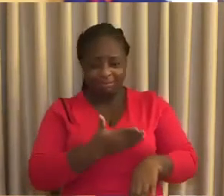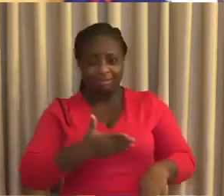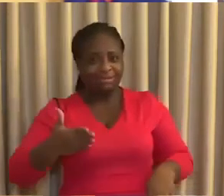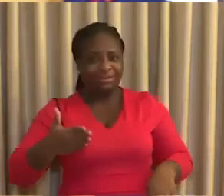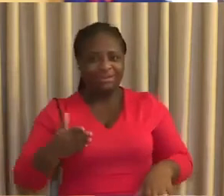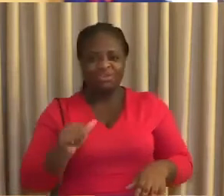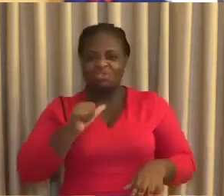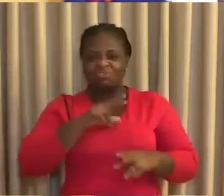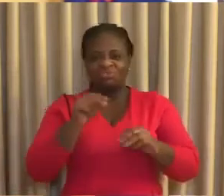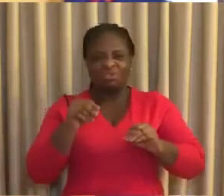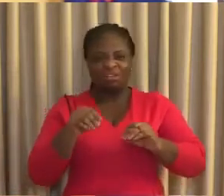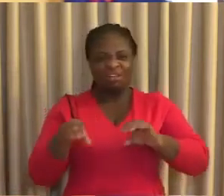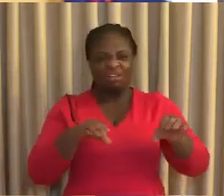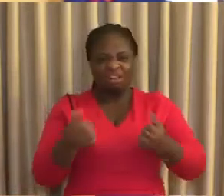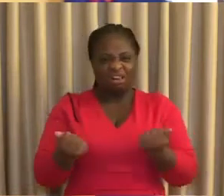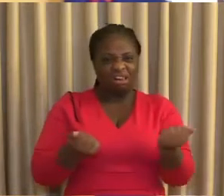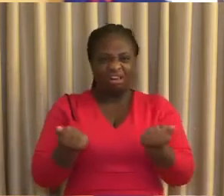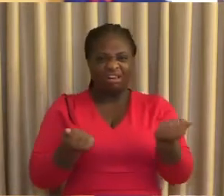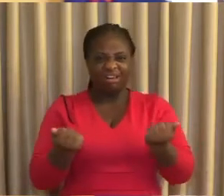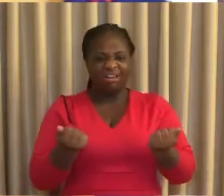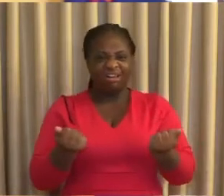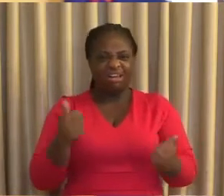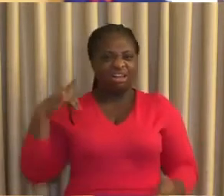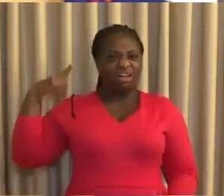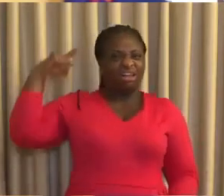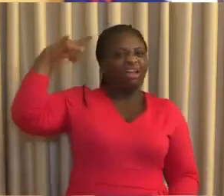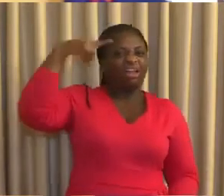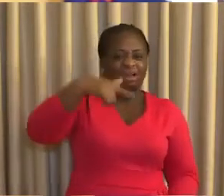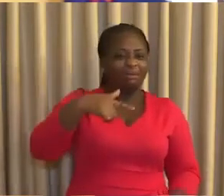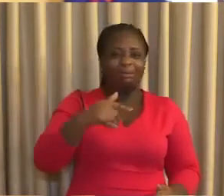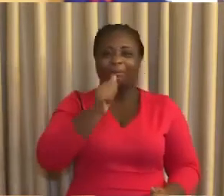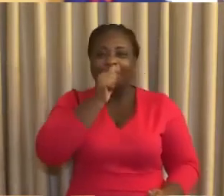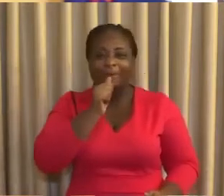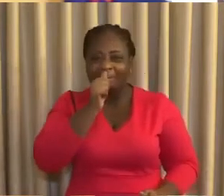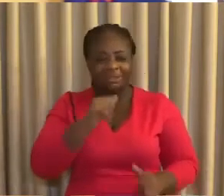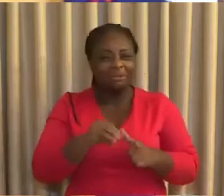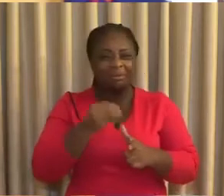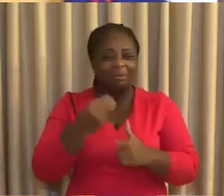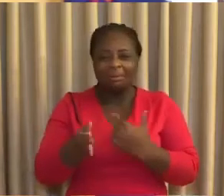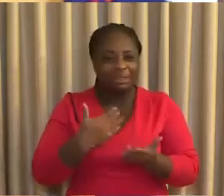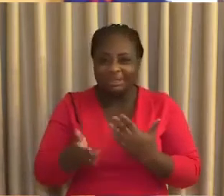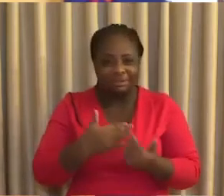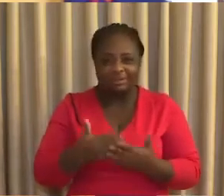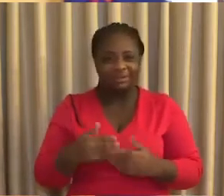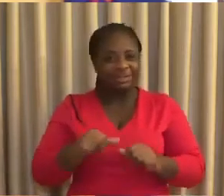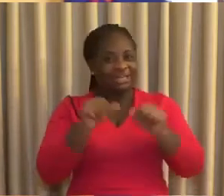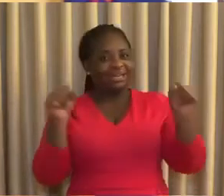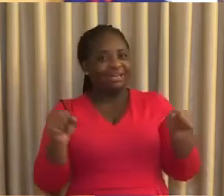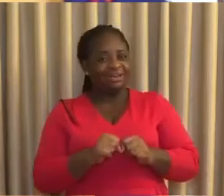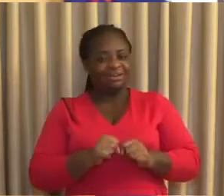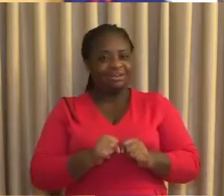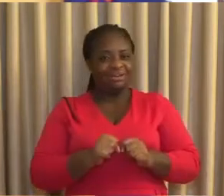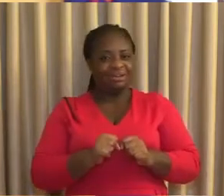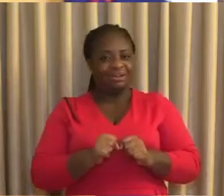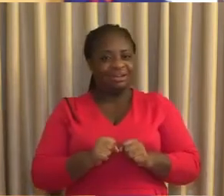vehicles and aircrafts for private or commercial purposes for the areas of the restrictive measures, except